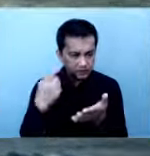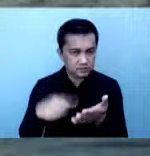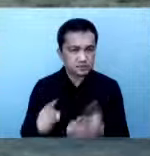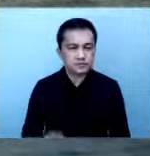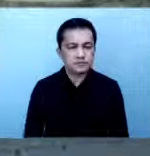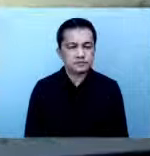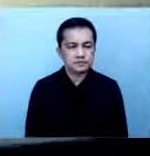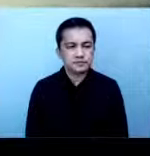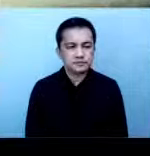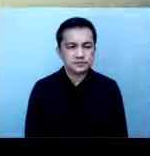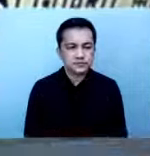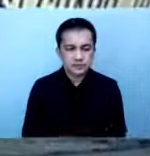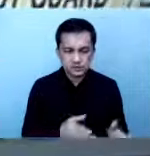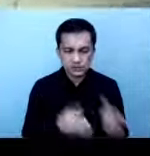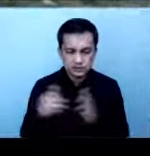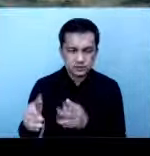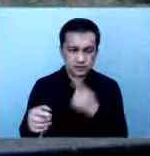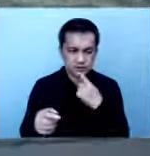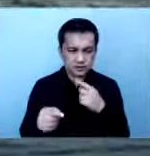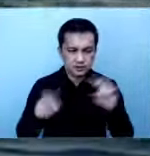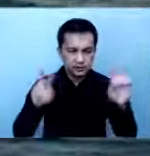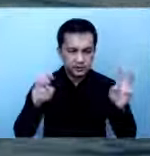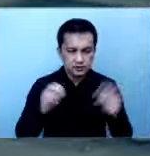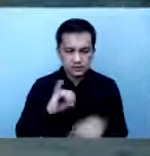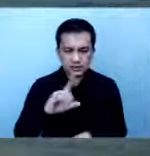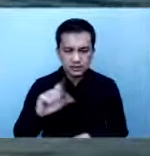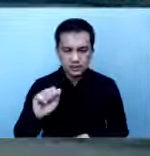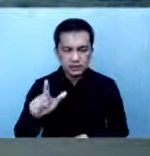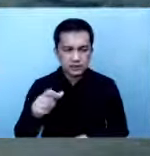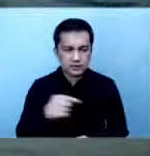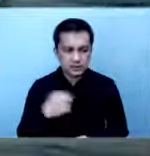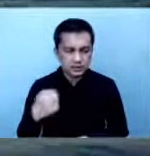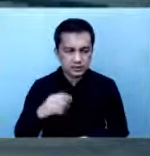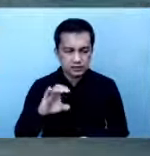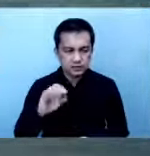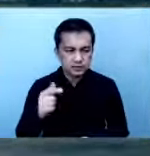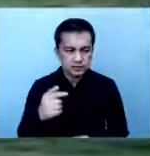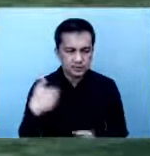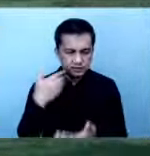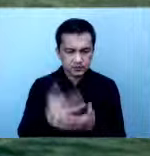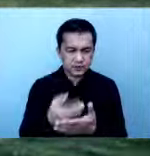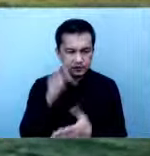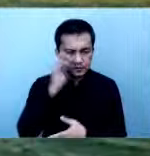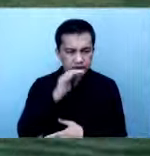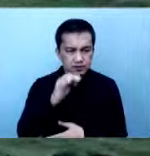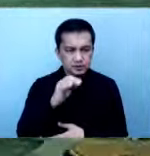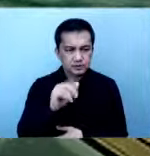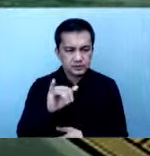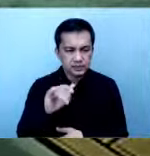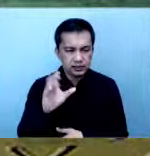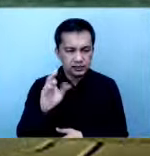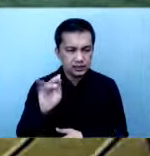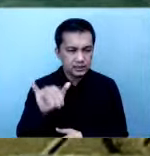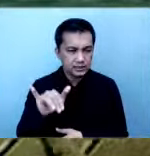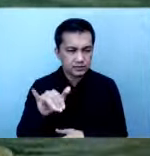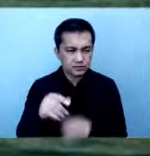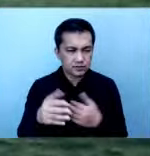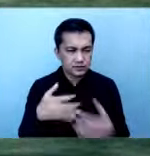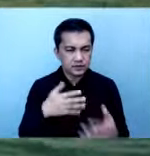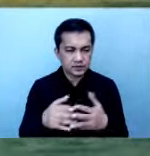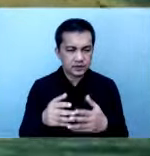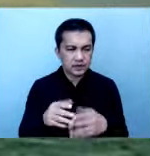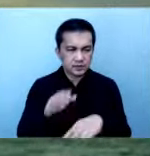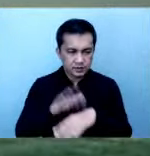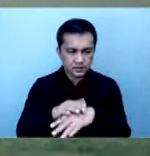isang pahayag naman, tinawag na illegal ng China Coast Guard ang pagdaong ng mga Pinoy sa Sandy Cay kahit binalaan at pinigilan nila.